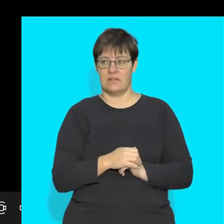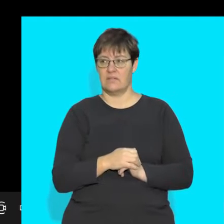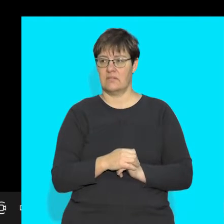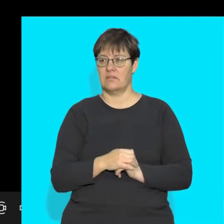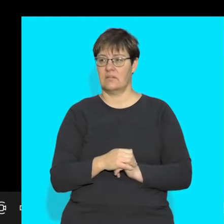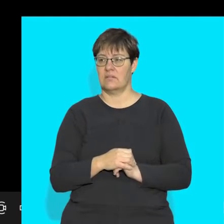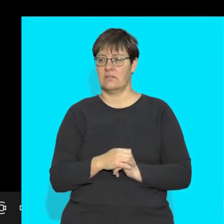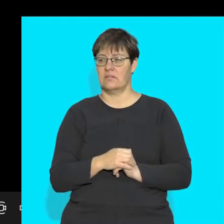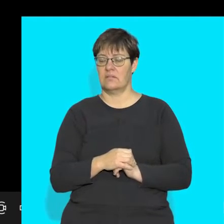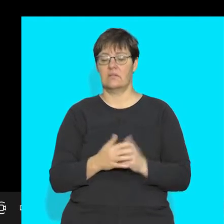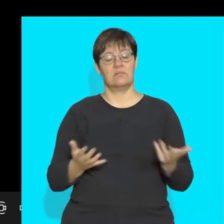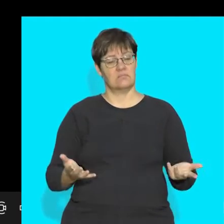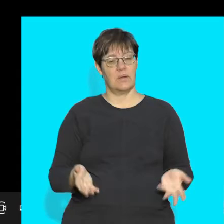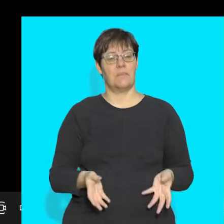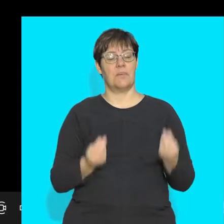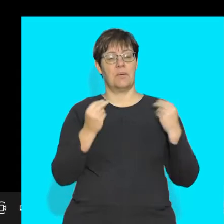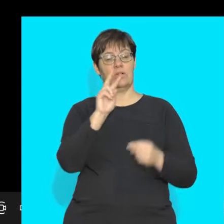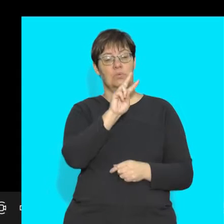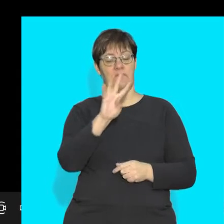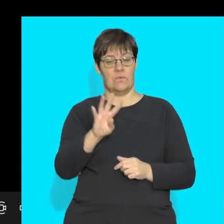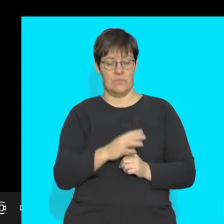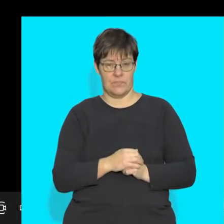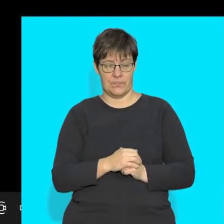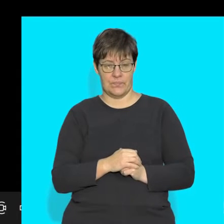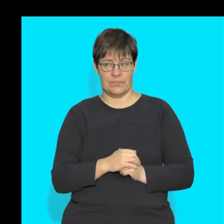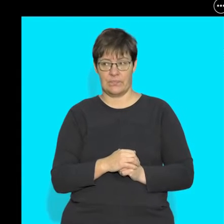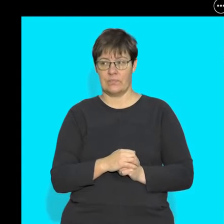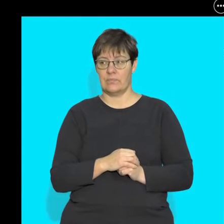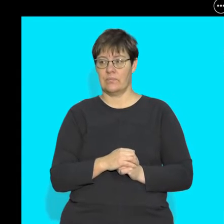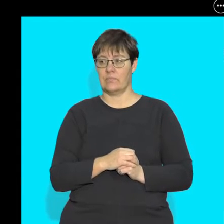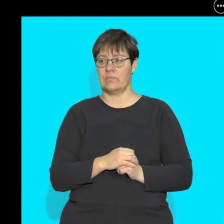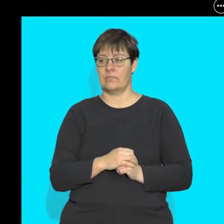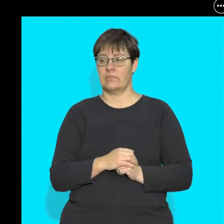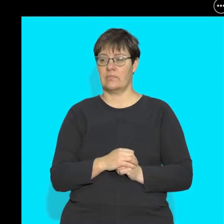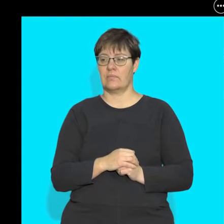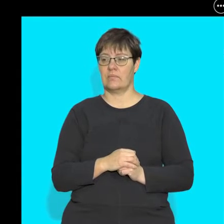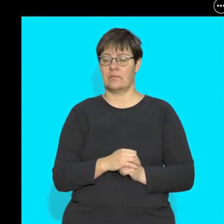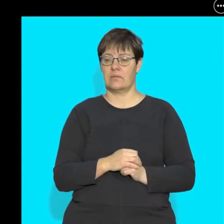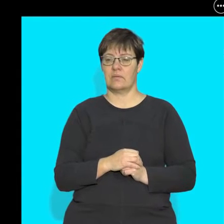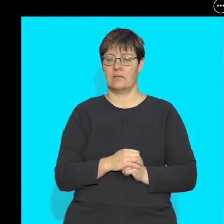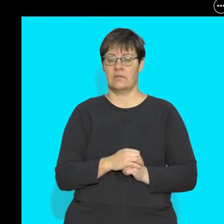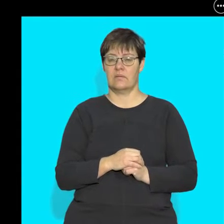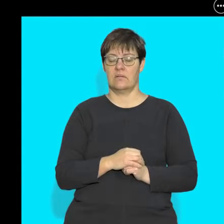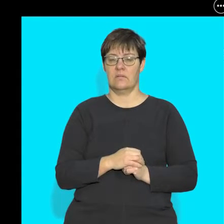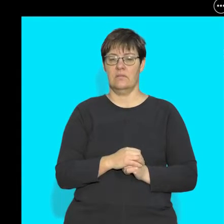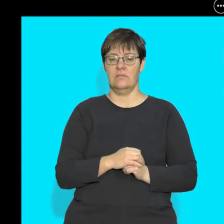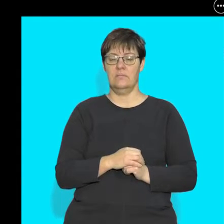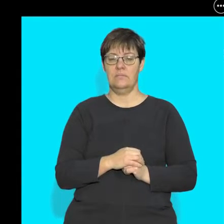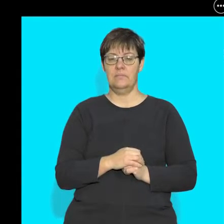2.5, and I get 24. So over here,